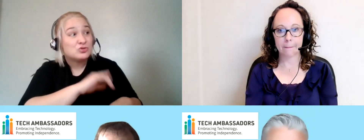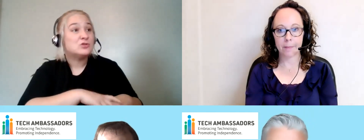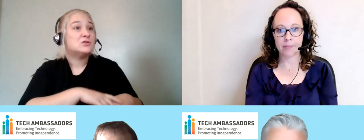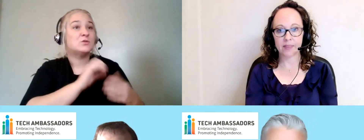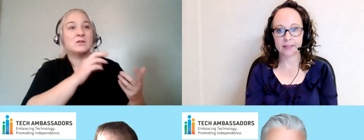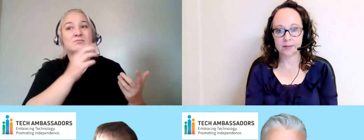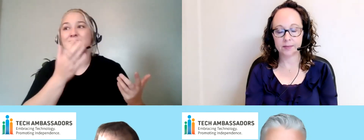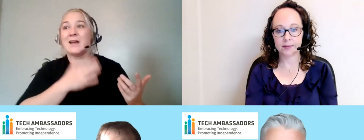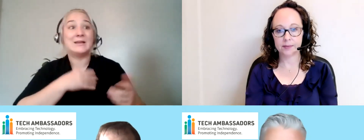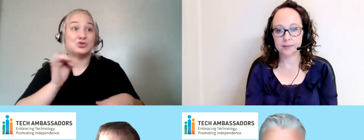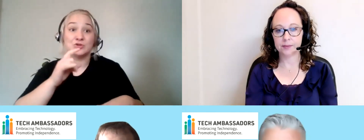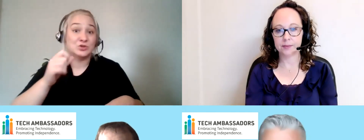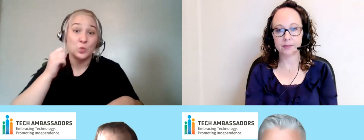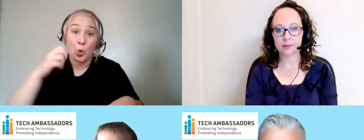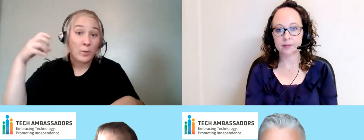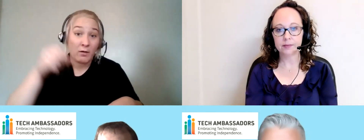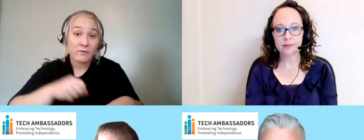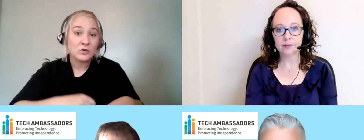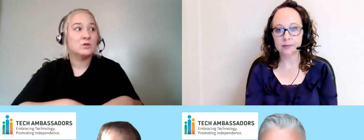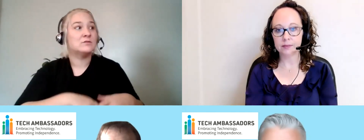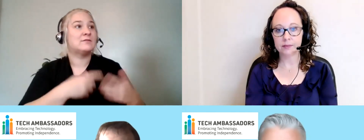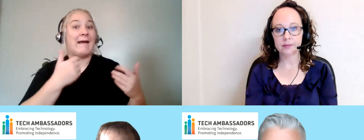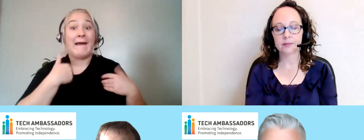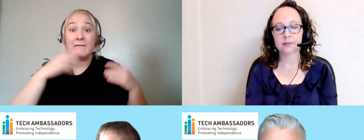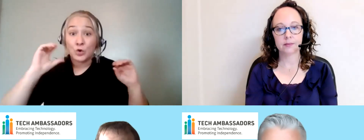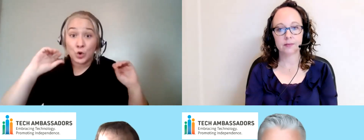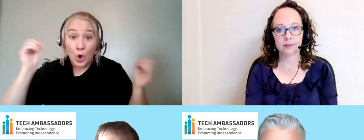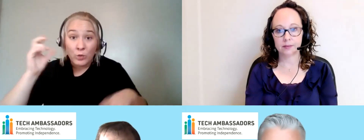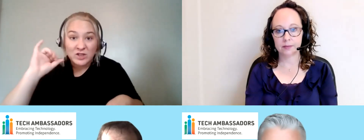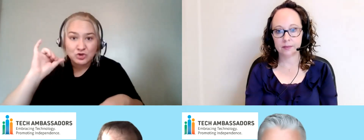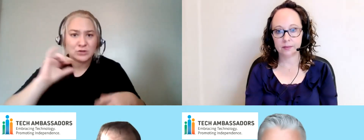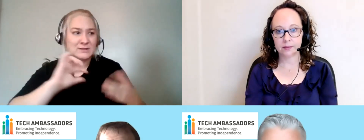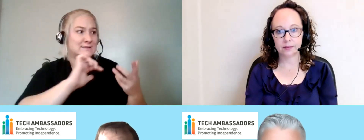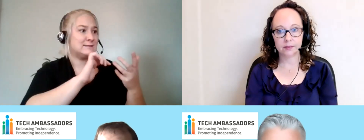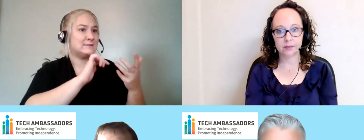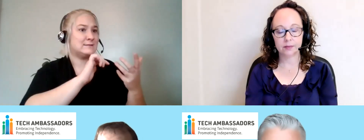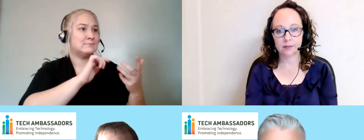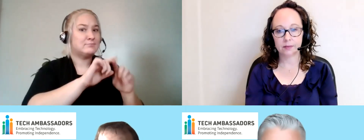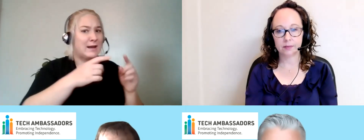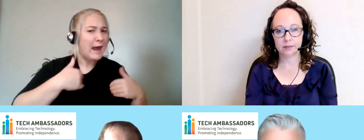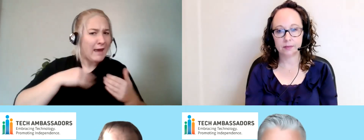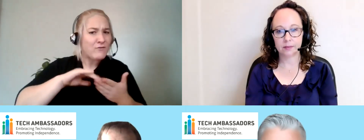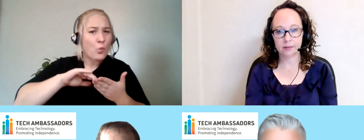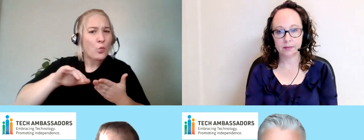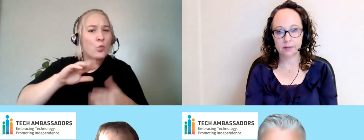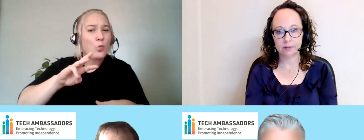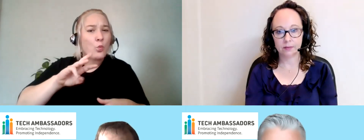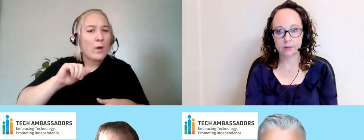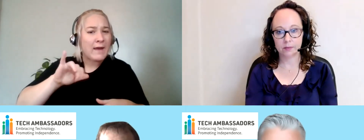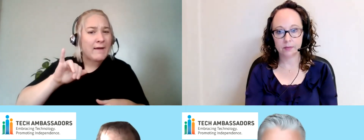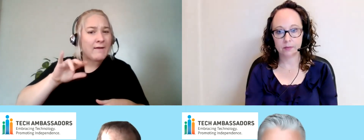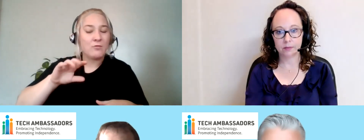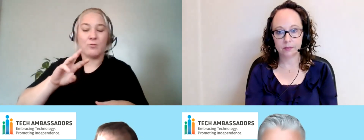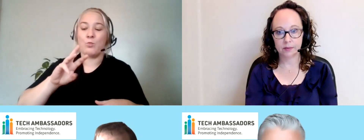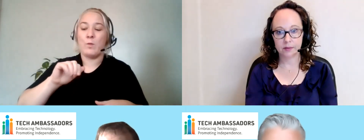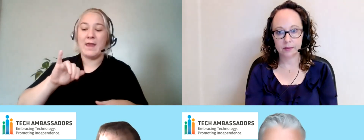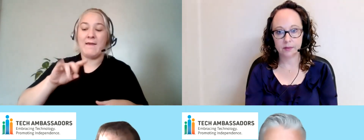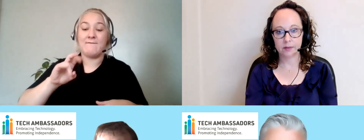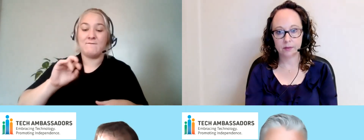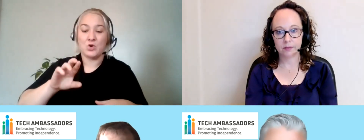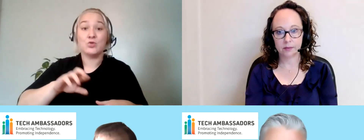don't have insurance but have the waiver, they could maybe get it